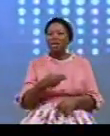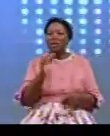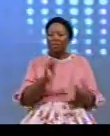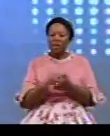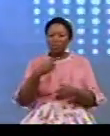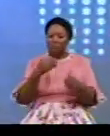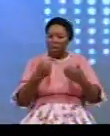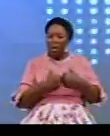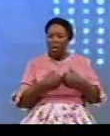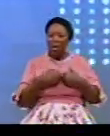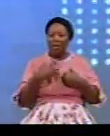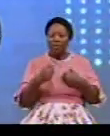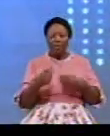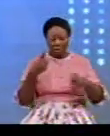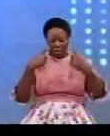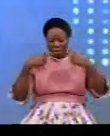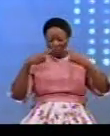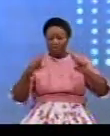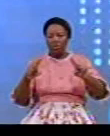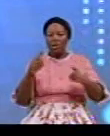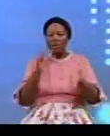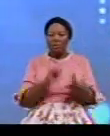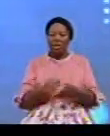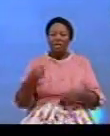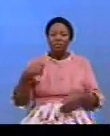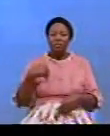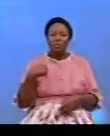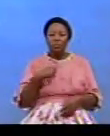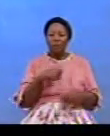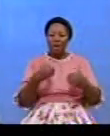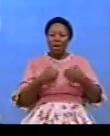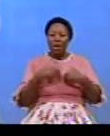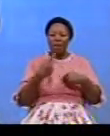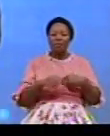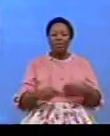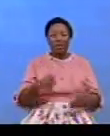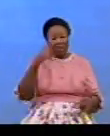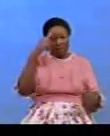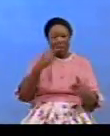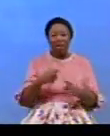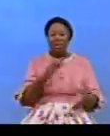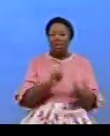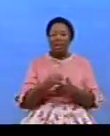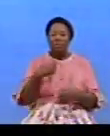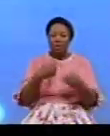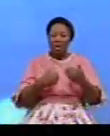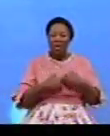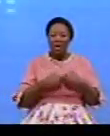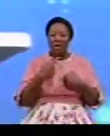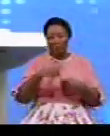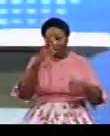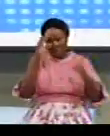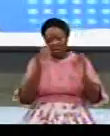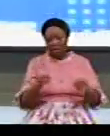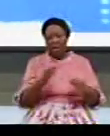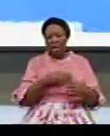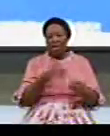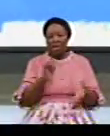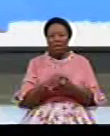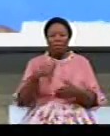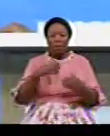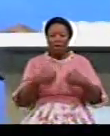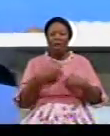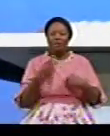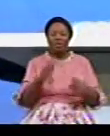corruption in our lives, at the pollution and perversion in our lives. And he shakes his head. He